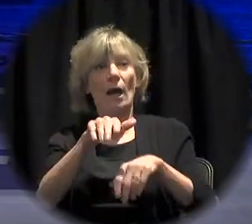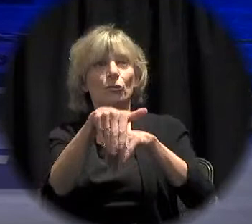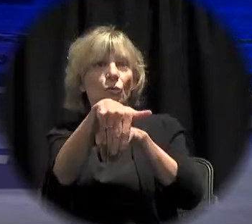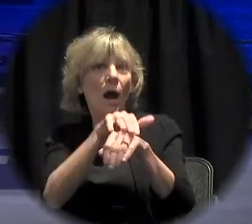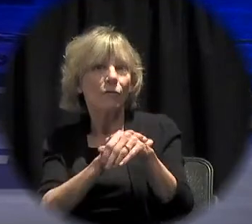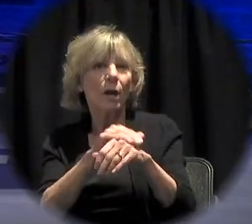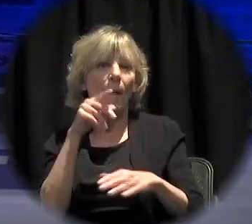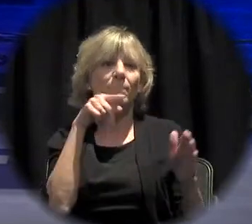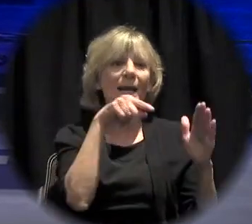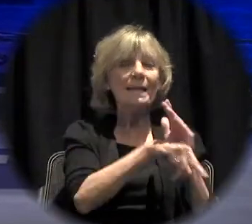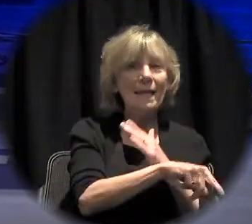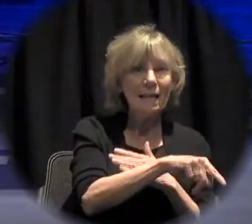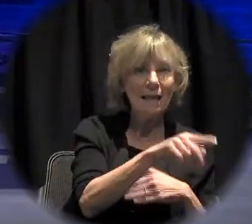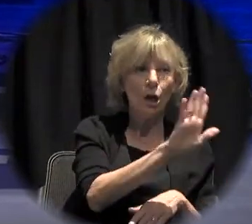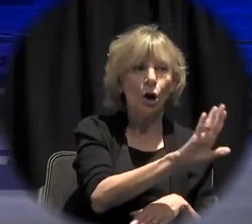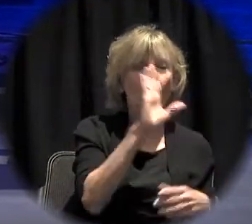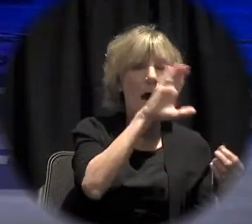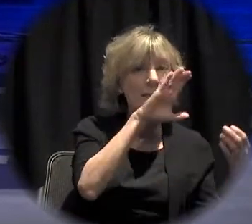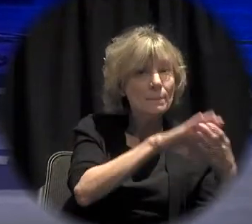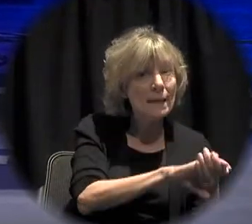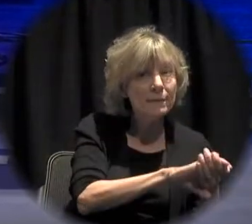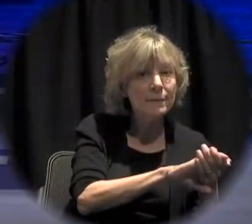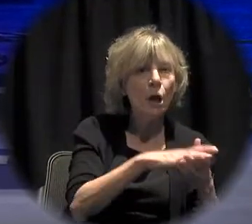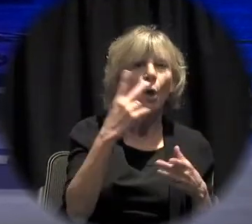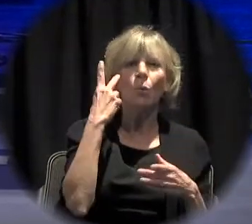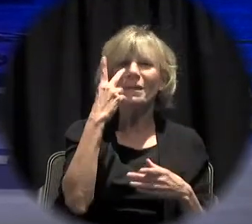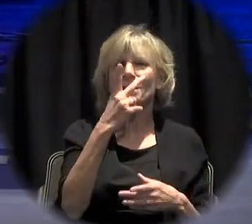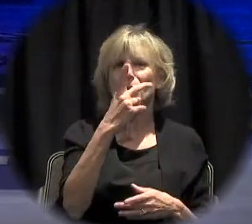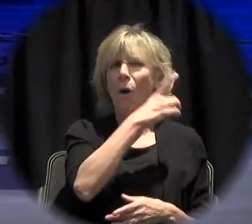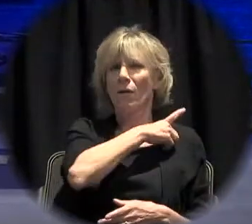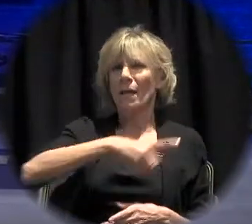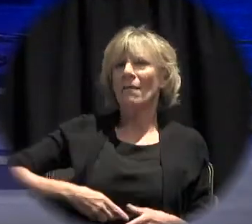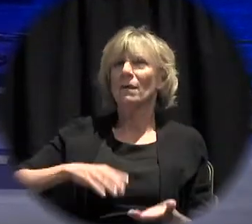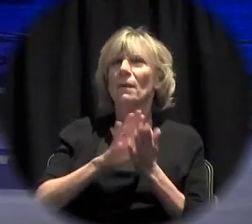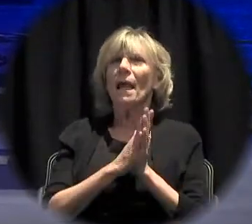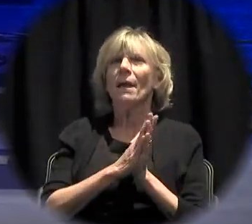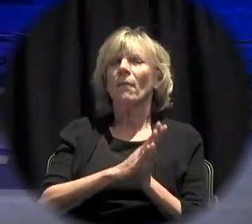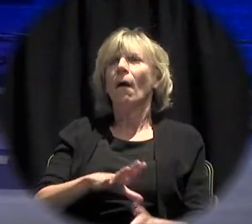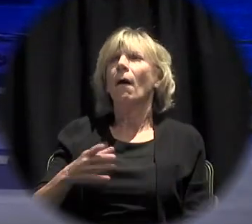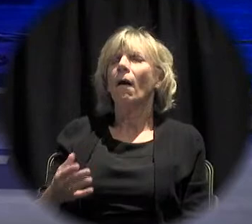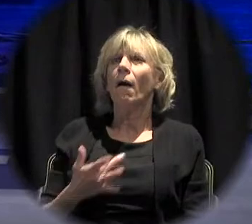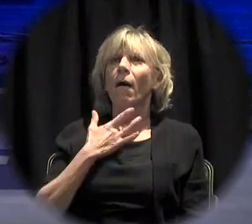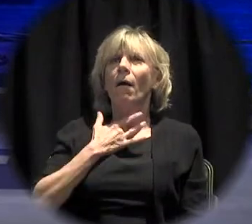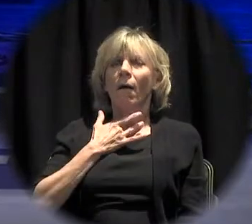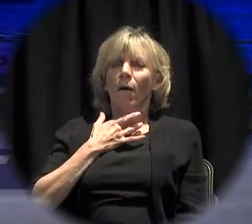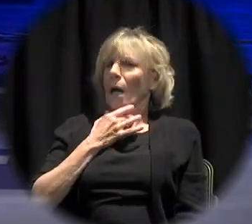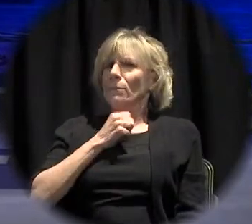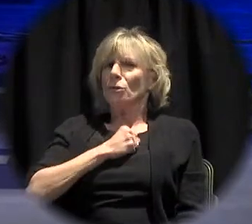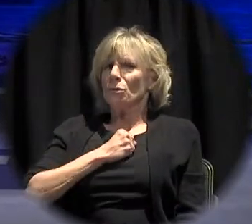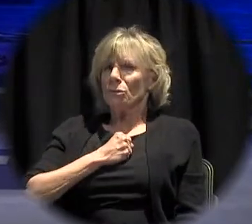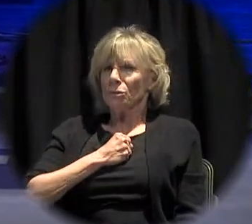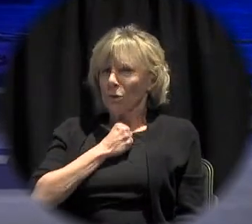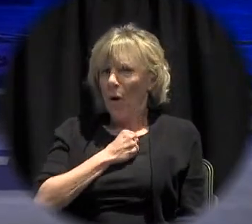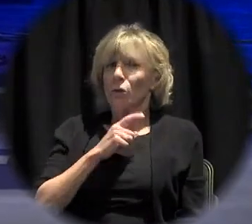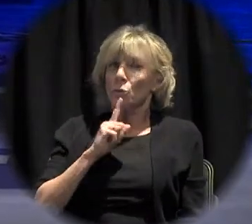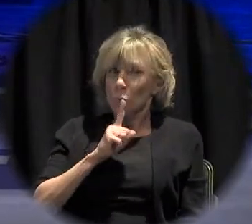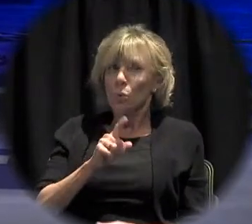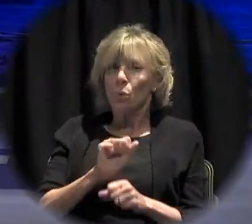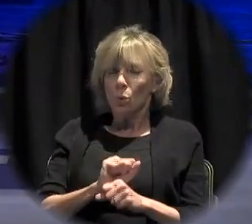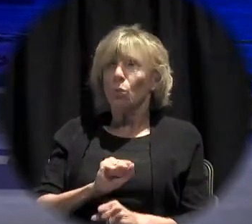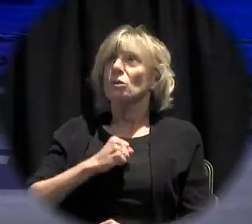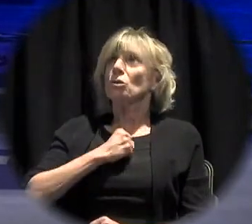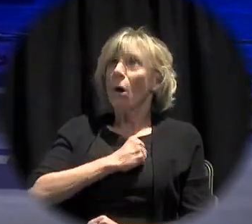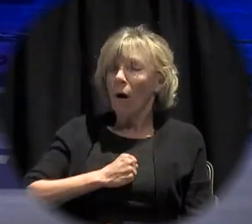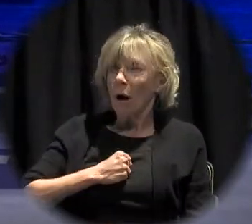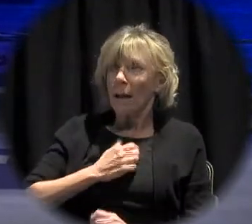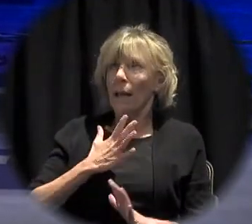saw his deep, heartfelt repentance in Psalm 51. And we took a look at the great joy that